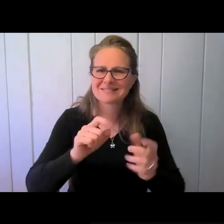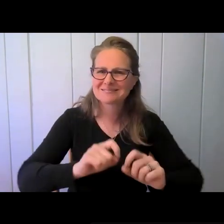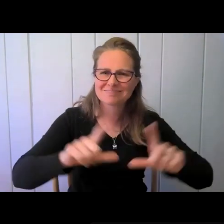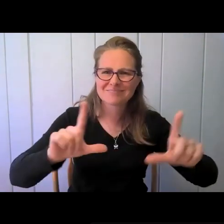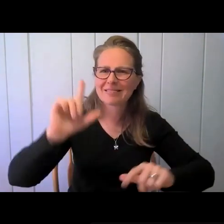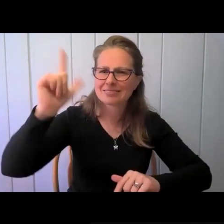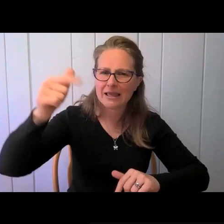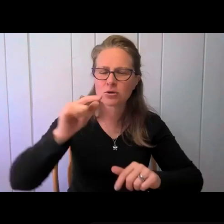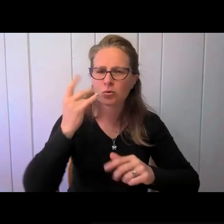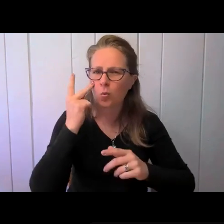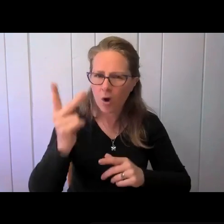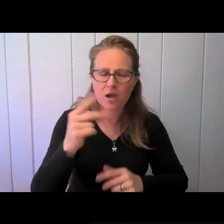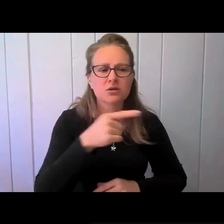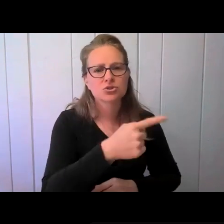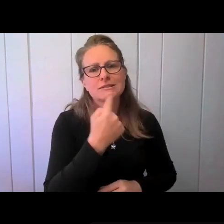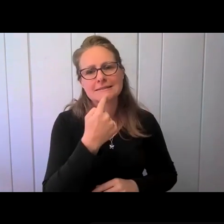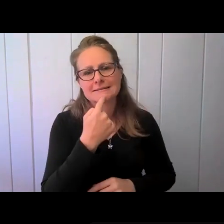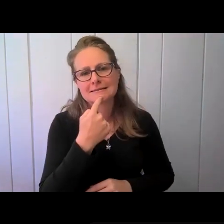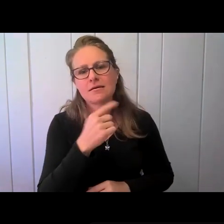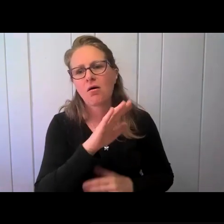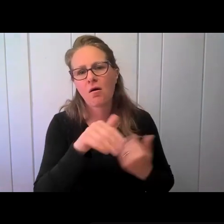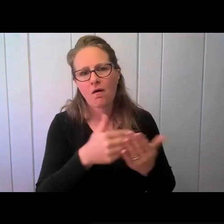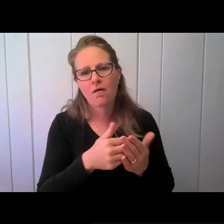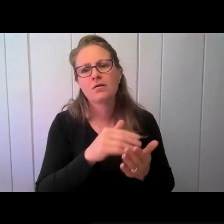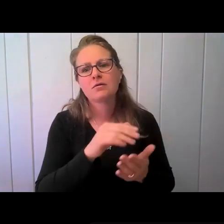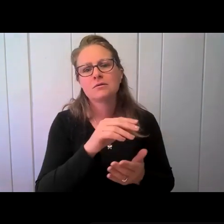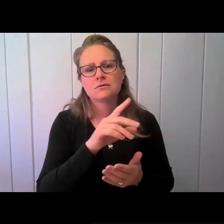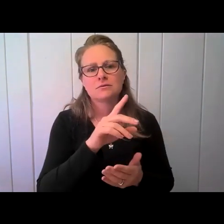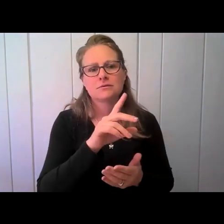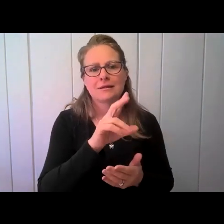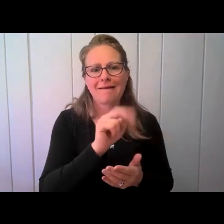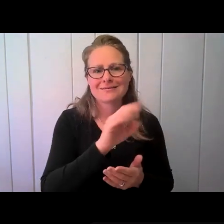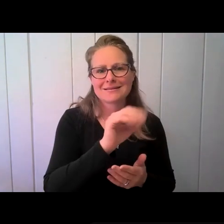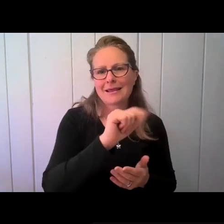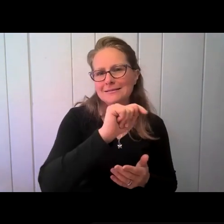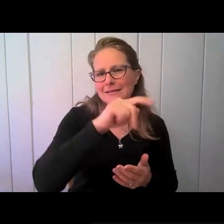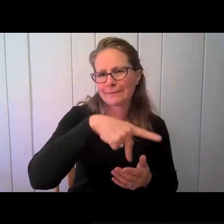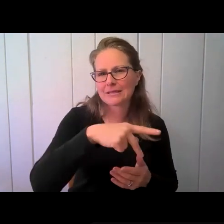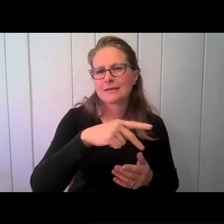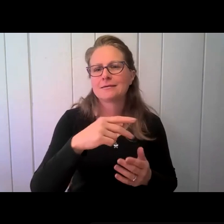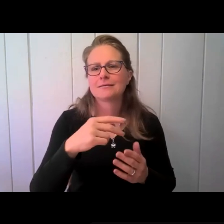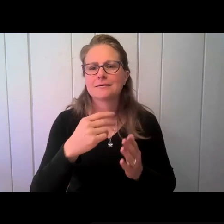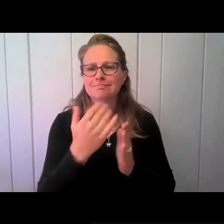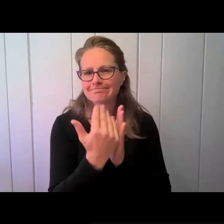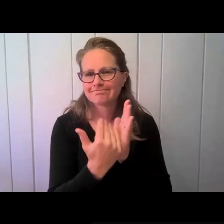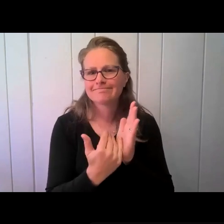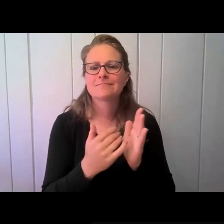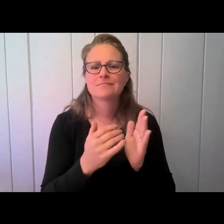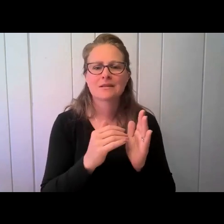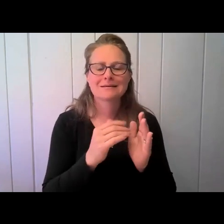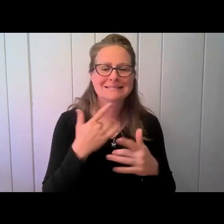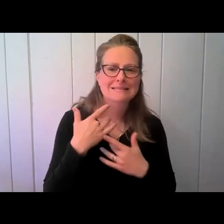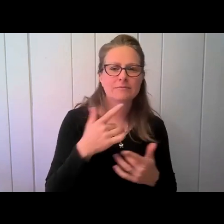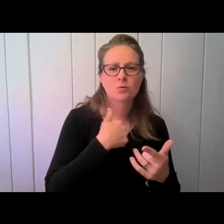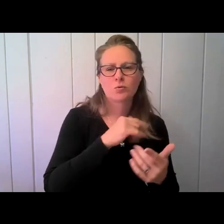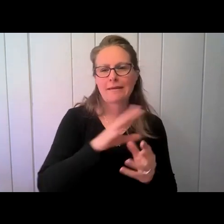of the DHHS playlists where we keep our NCATP playlists as well. Typically we caption these and we put them on our YouTube channel. That